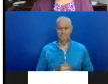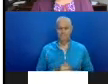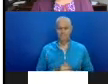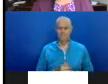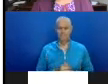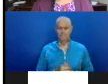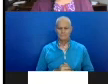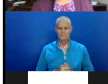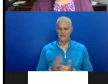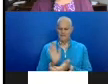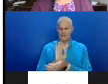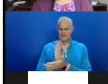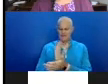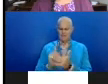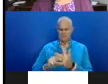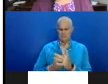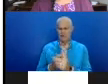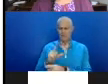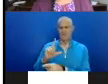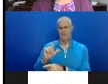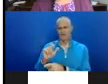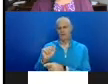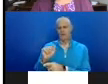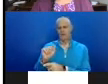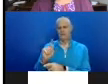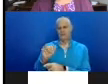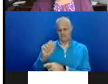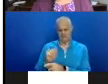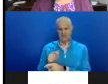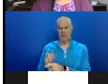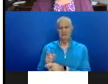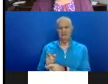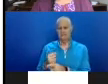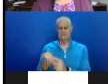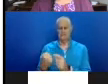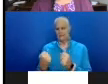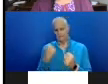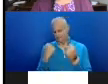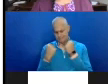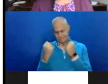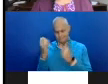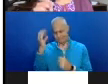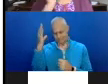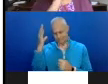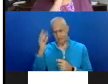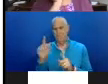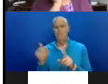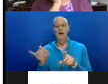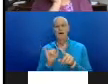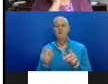the film started for Atia. So Atia was the person who was, subjected to the violence, but she was also the director of the